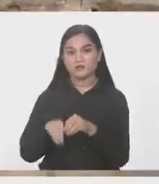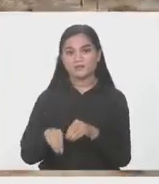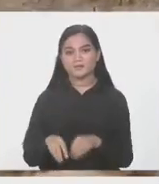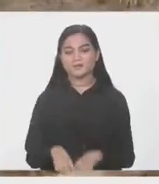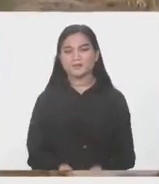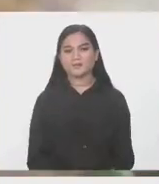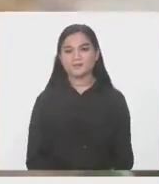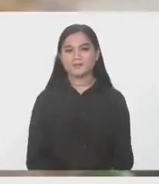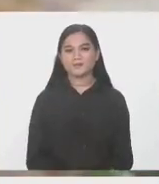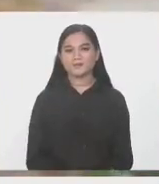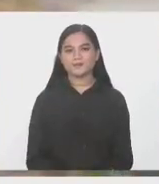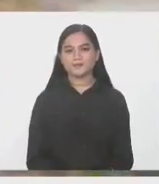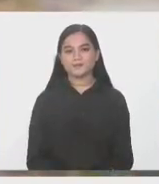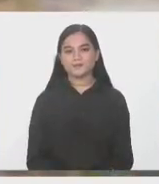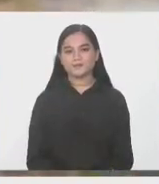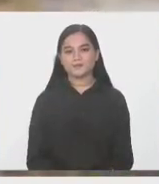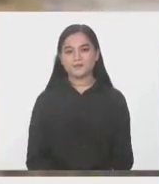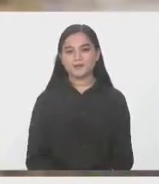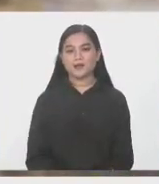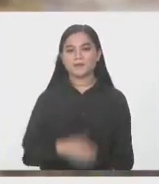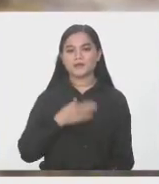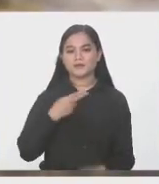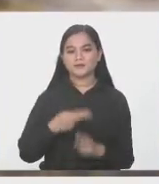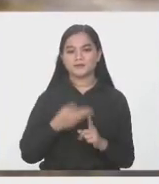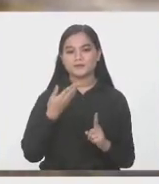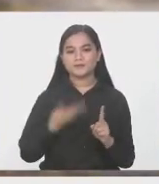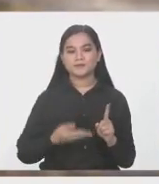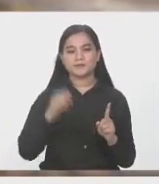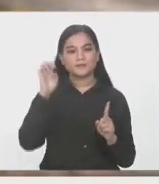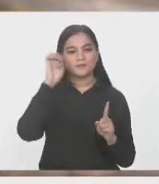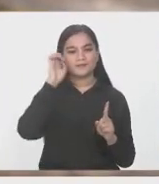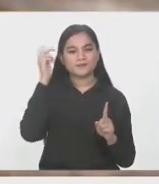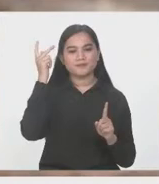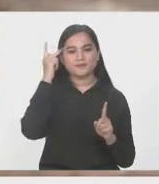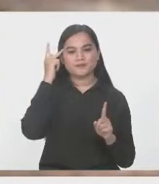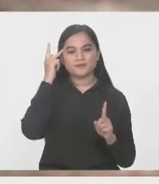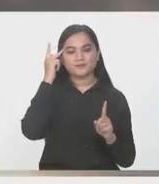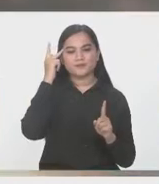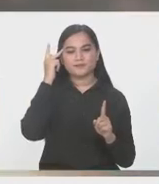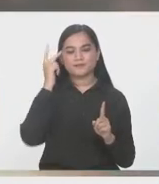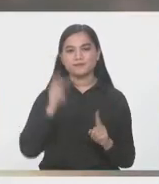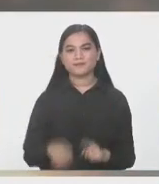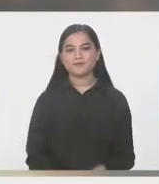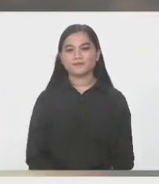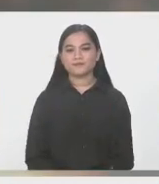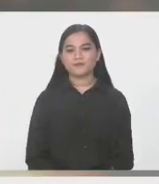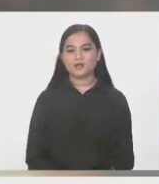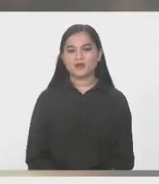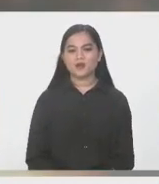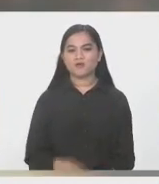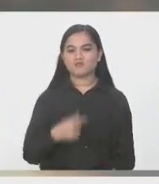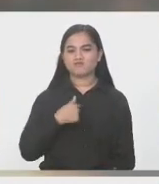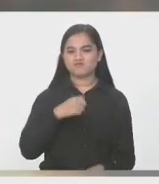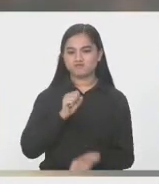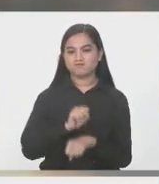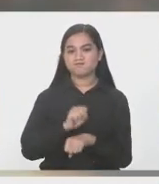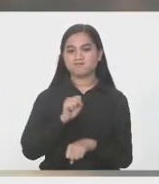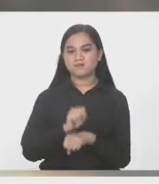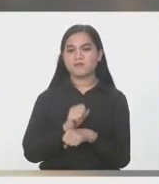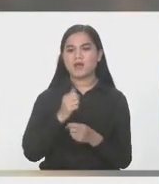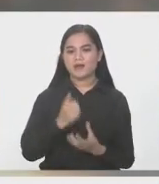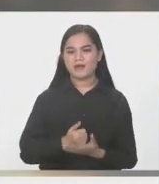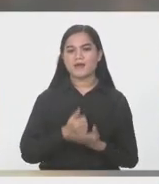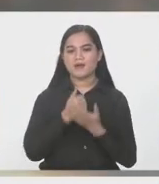My name is Zini Skadula, 35 years old. kumaso amathandiza anthu